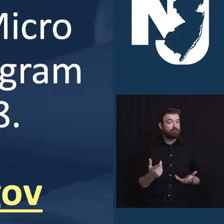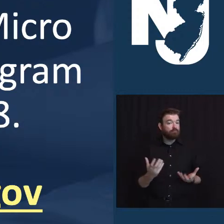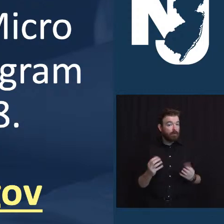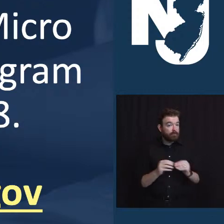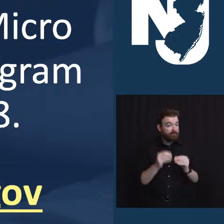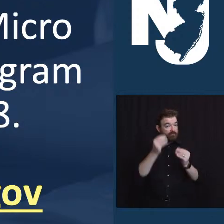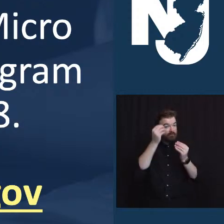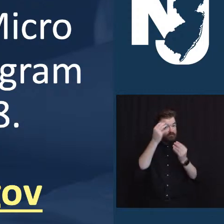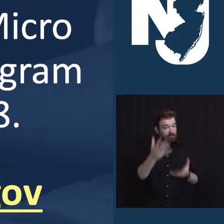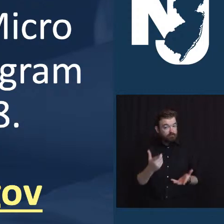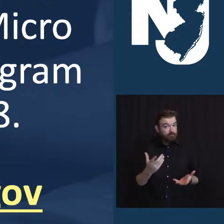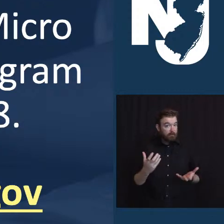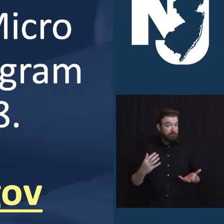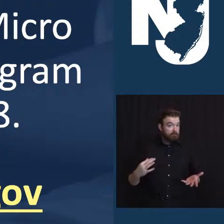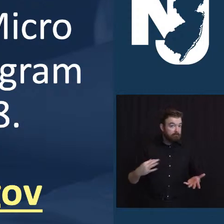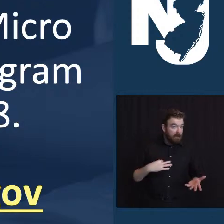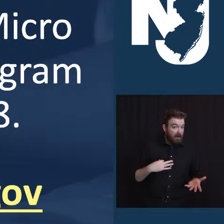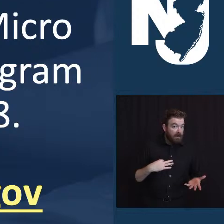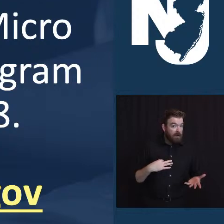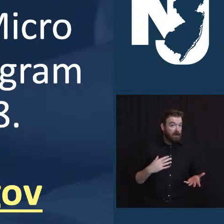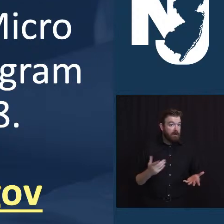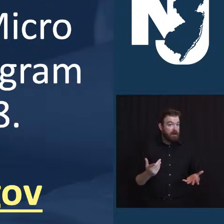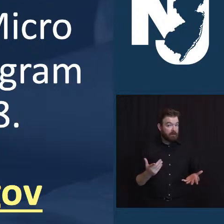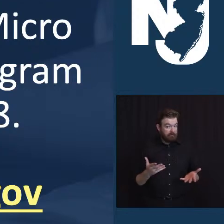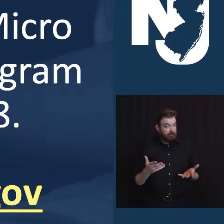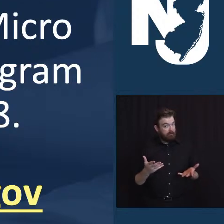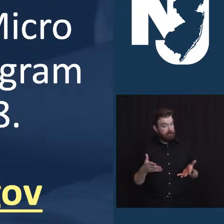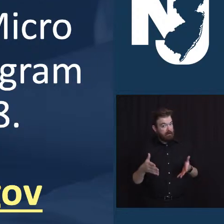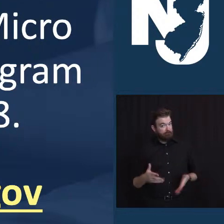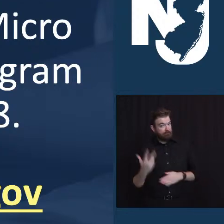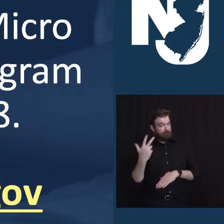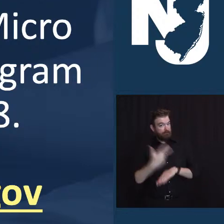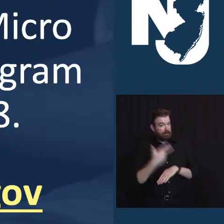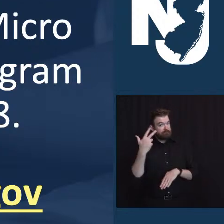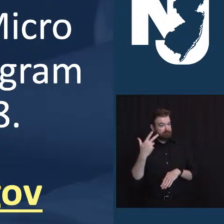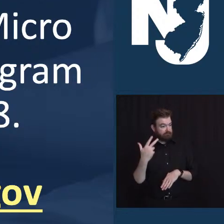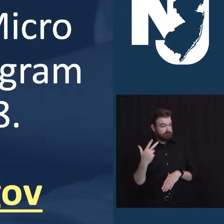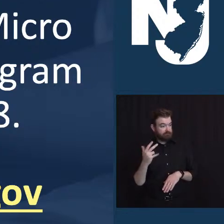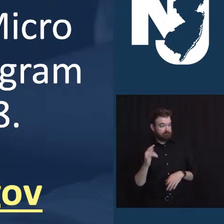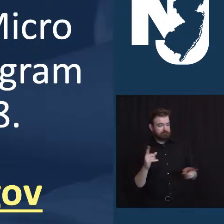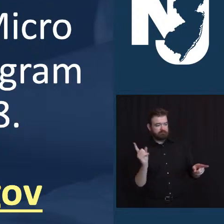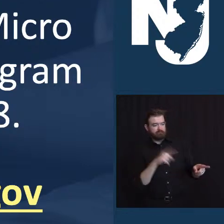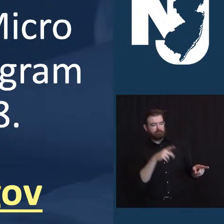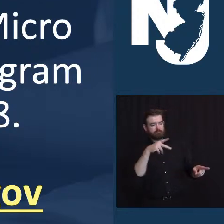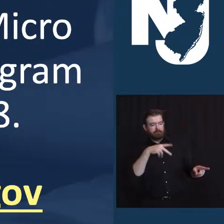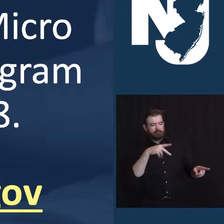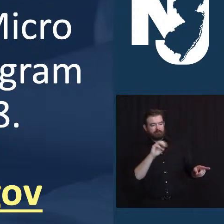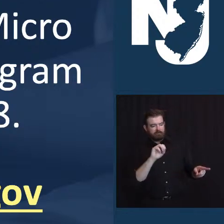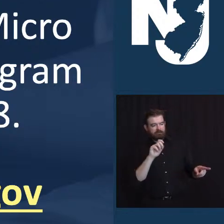to take advantage of these last 3 days of the program, go to that website,